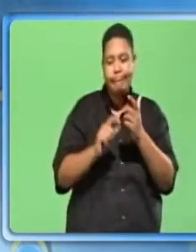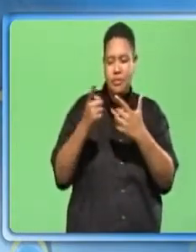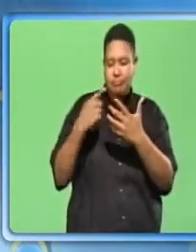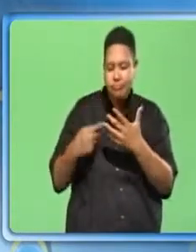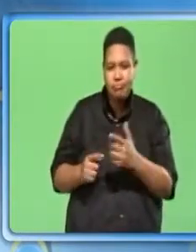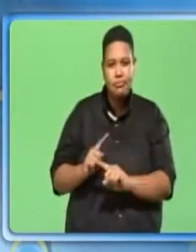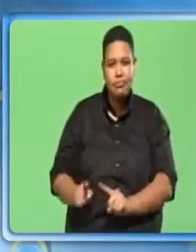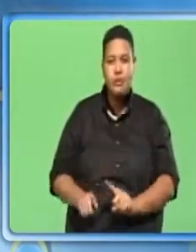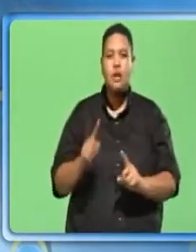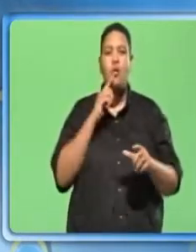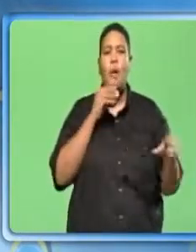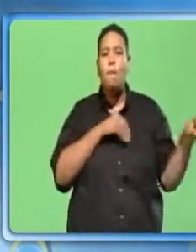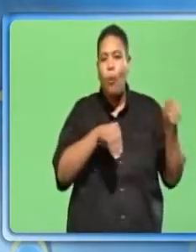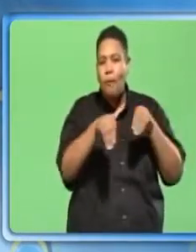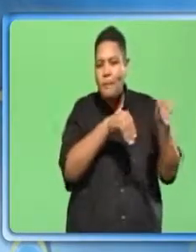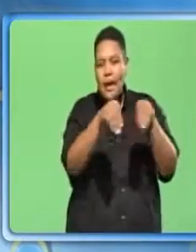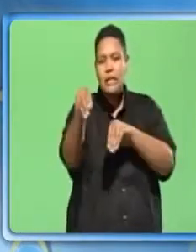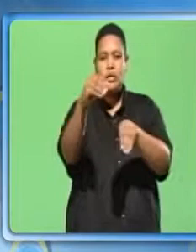movement,